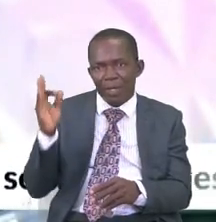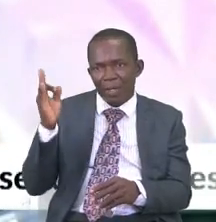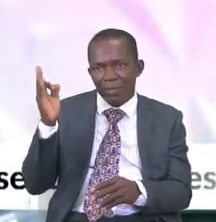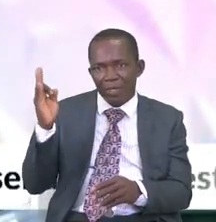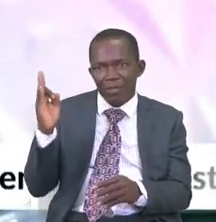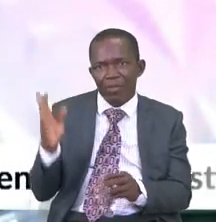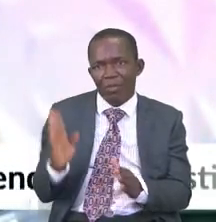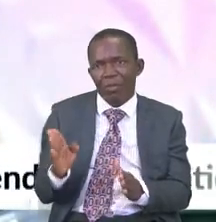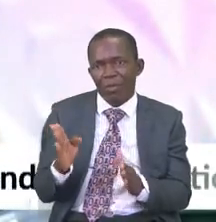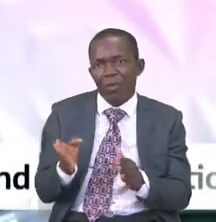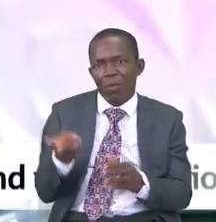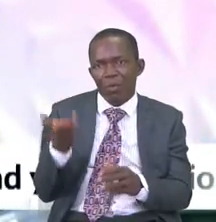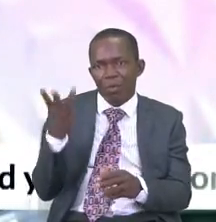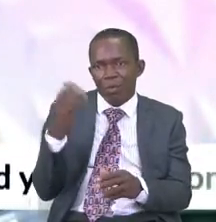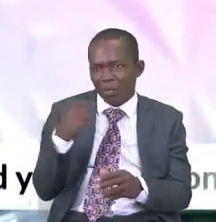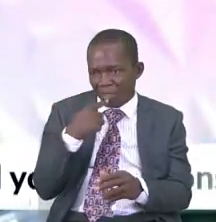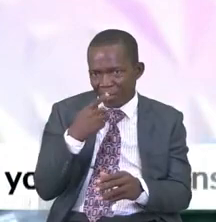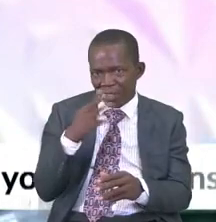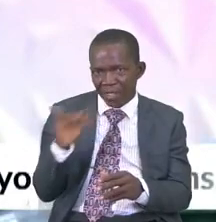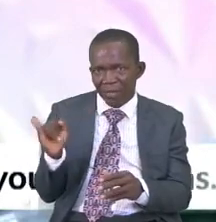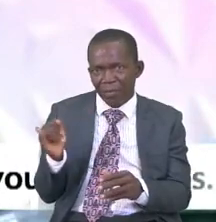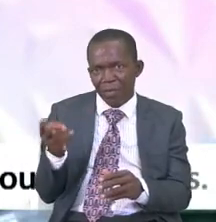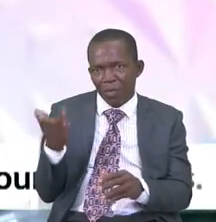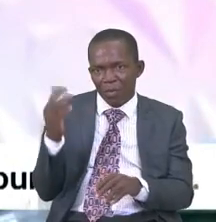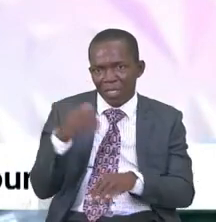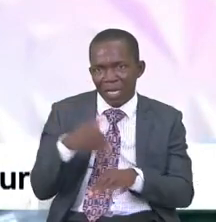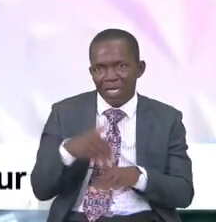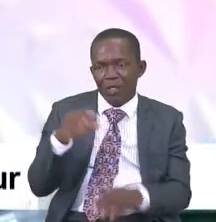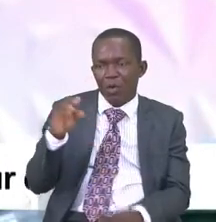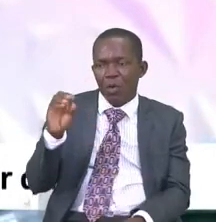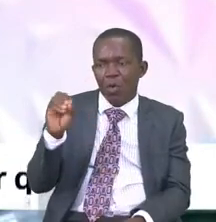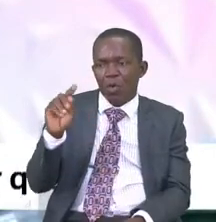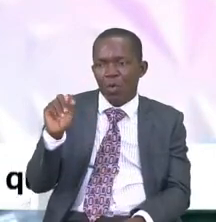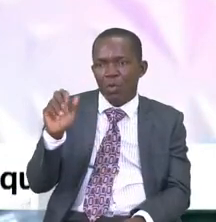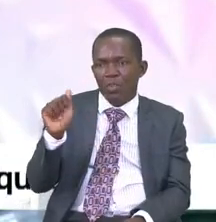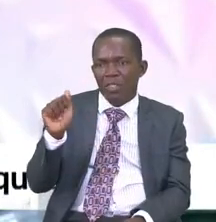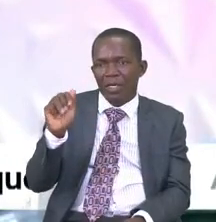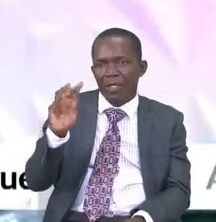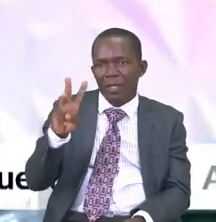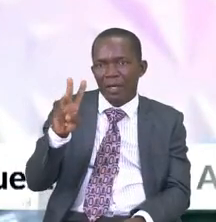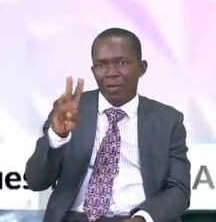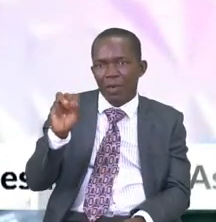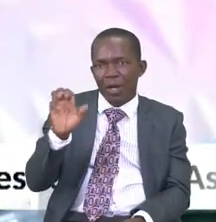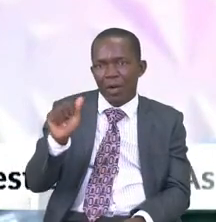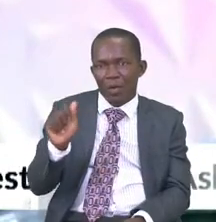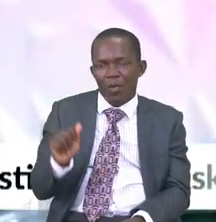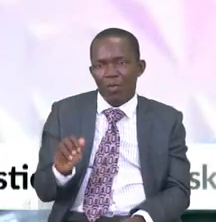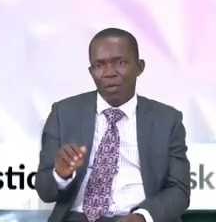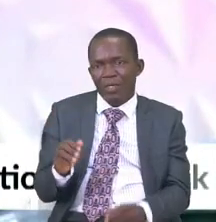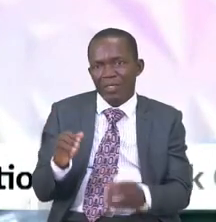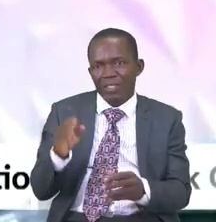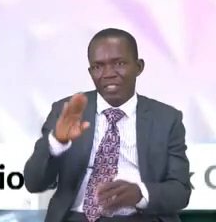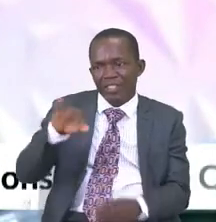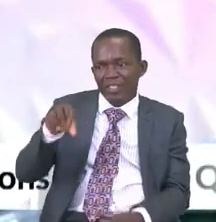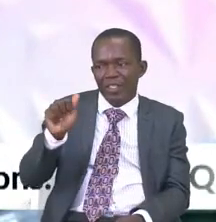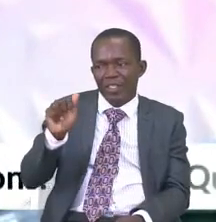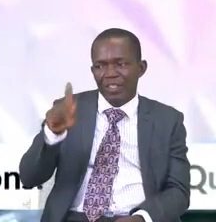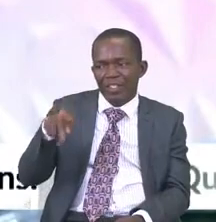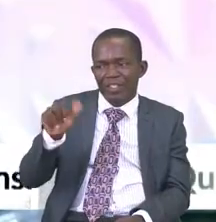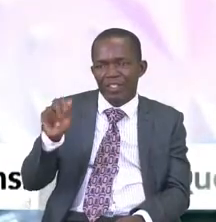man stationed in Okinawa who visited the church, Okinawa, Japan.